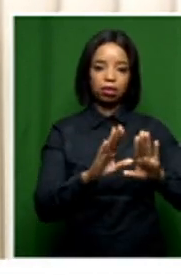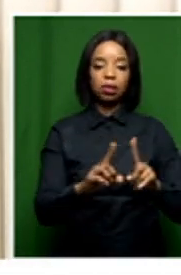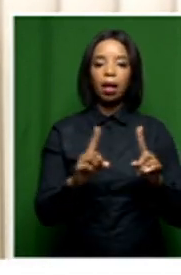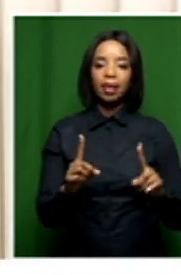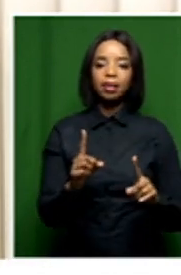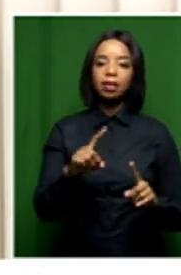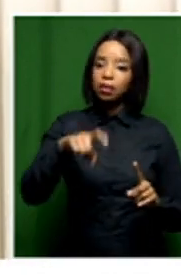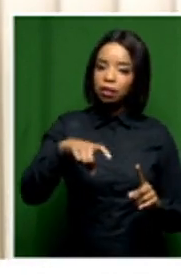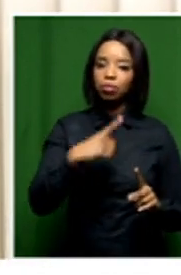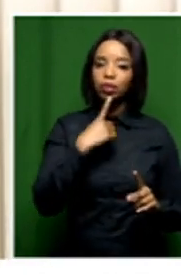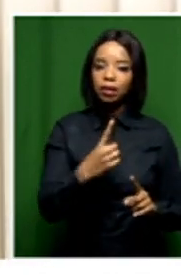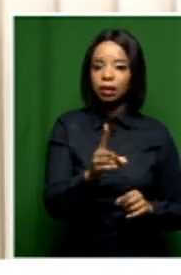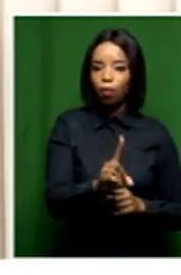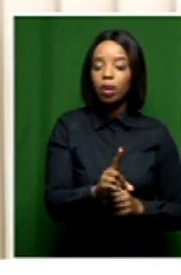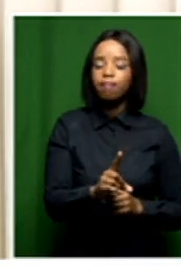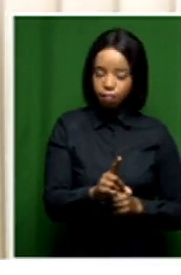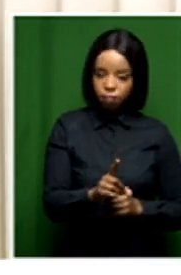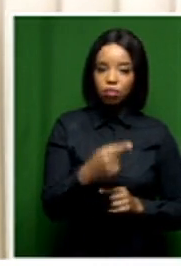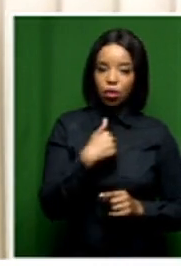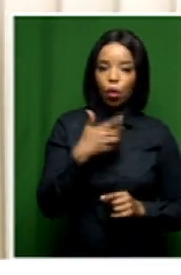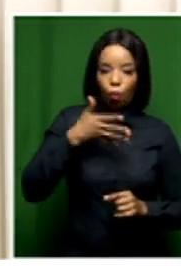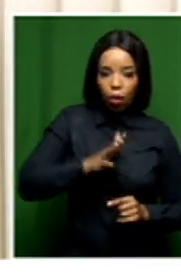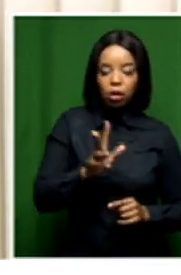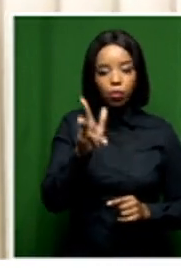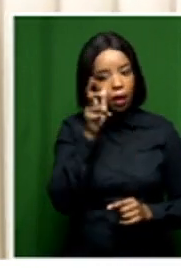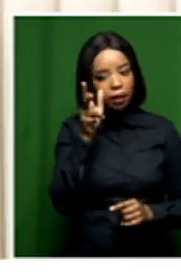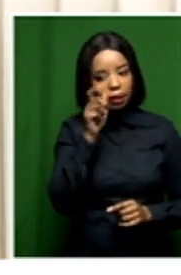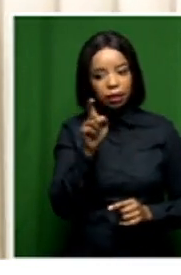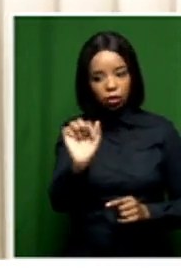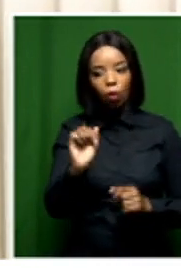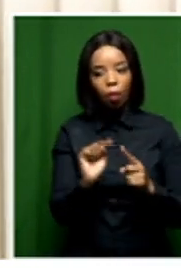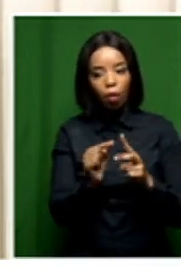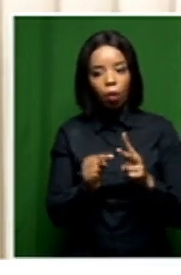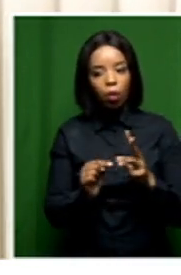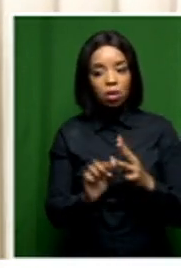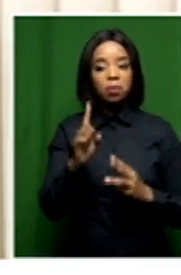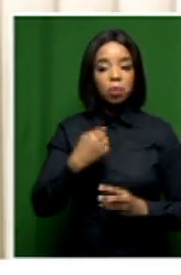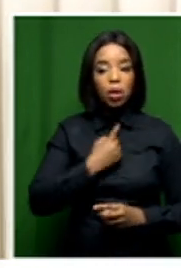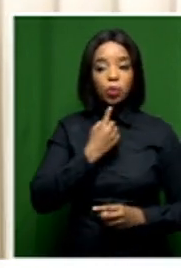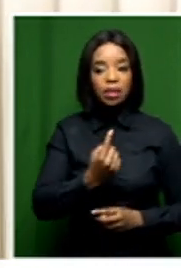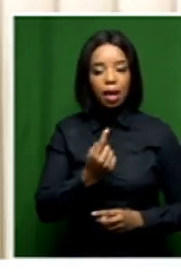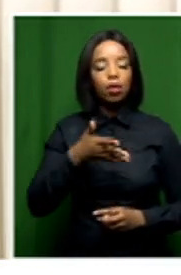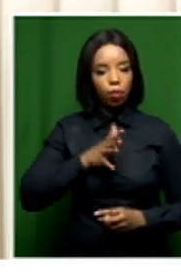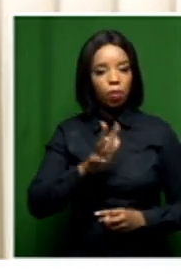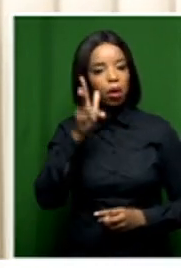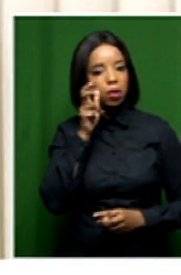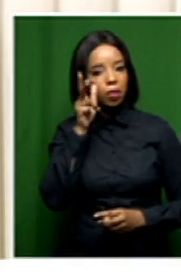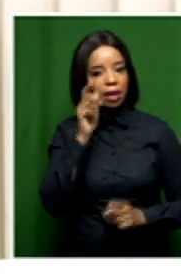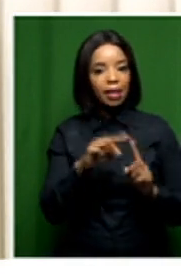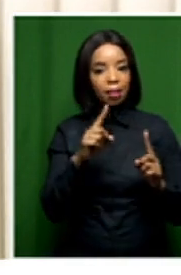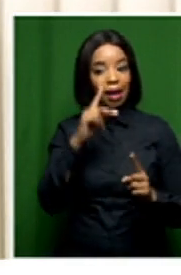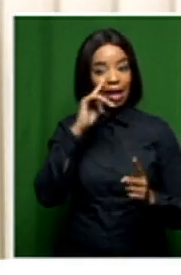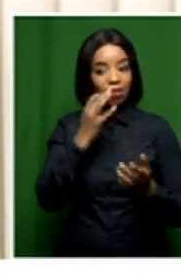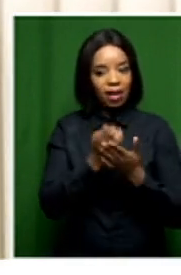say, yes, we want to consider your points, we want to listen to what you have to say, and there's no evidence in which you've provided, so we can't take that into consideration.